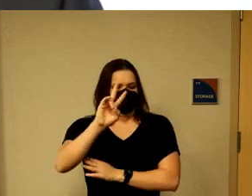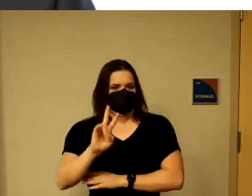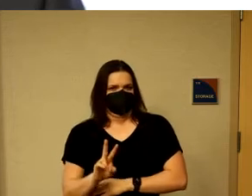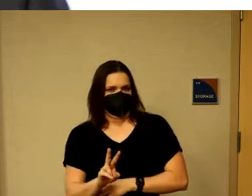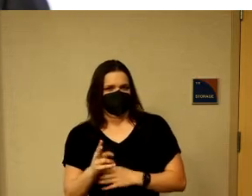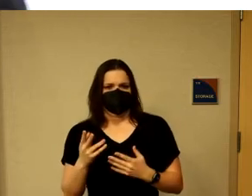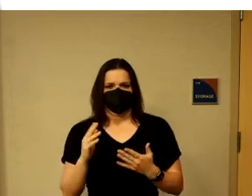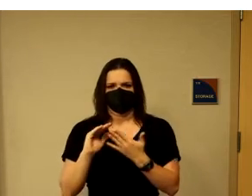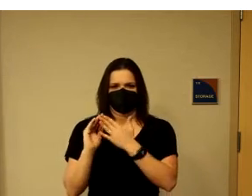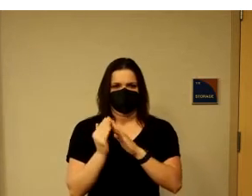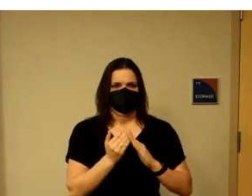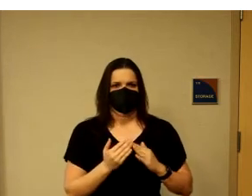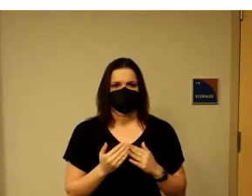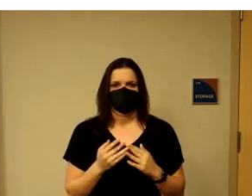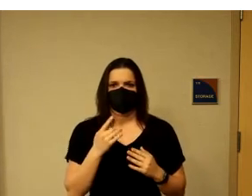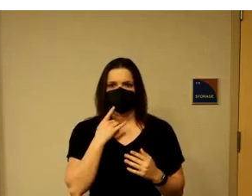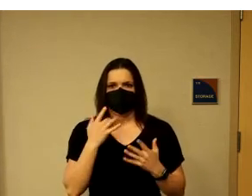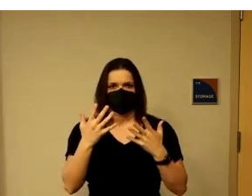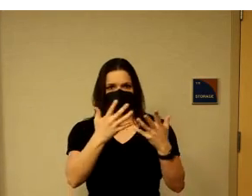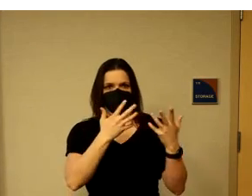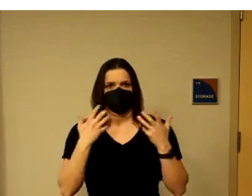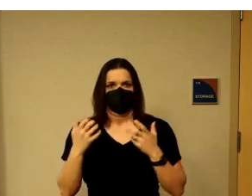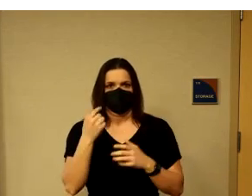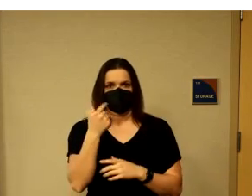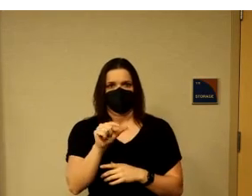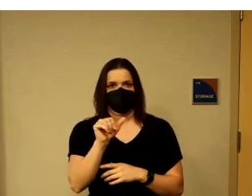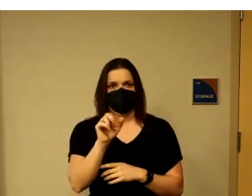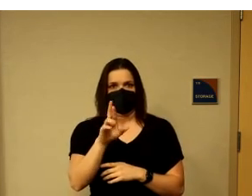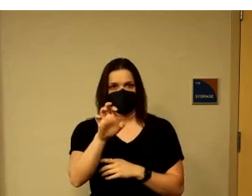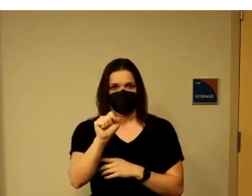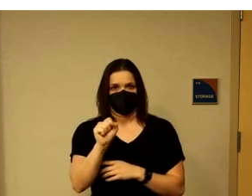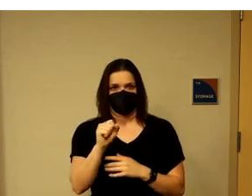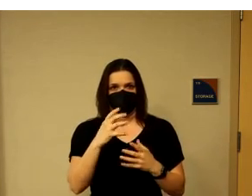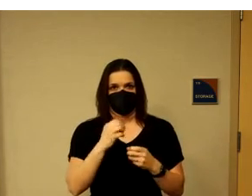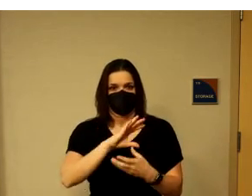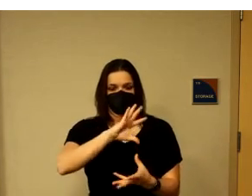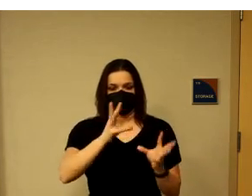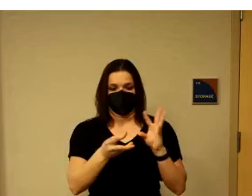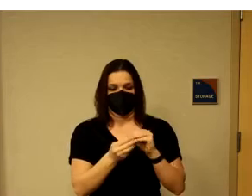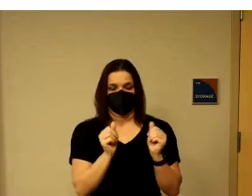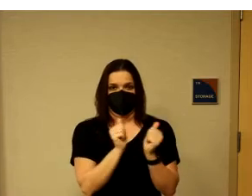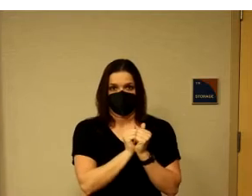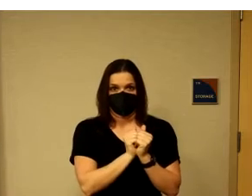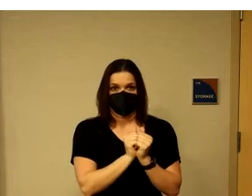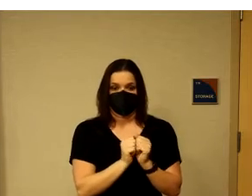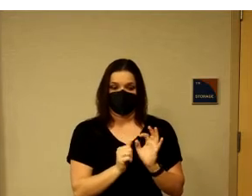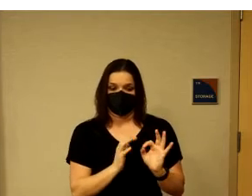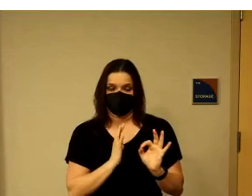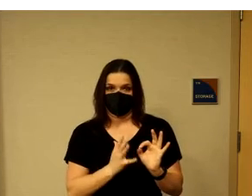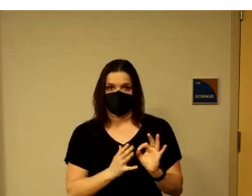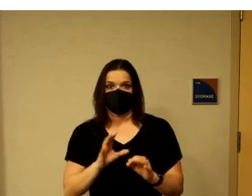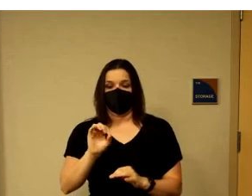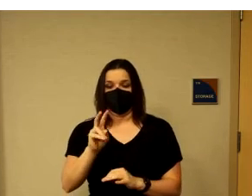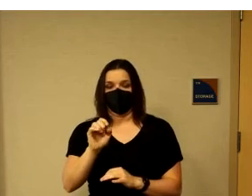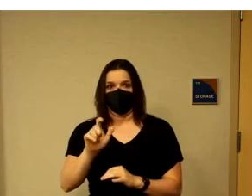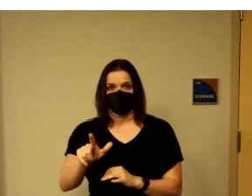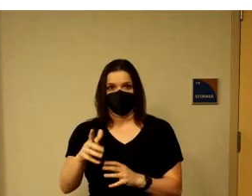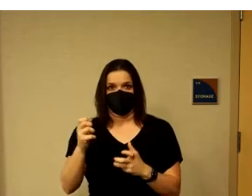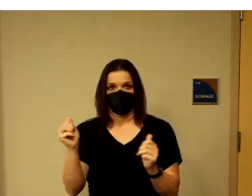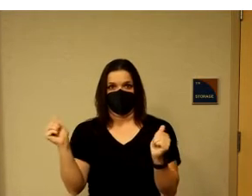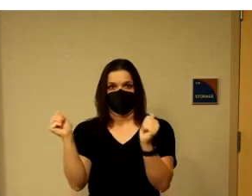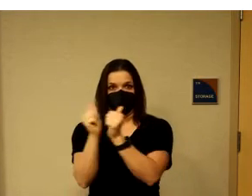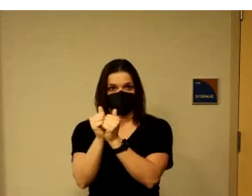Visalia City said that they wanted Green Acres to be kept whole, which it does. The Oval to be